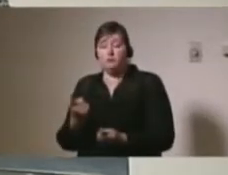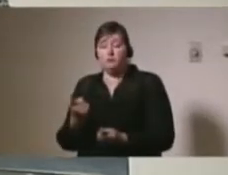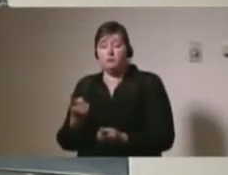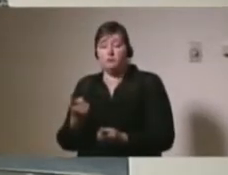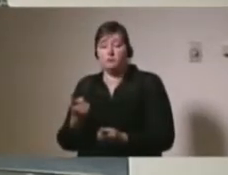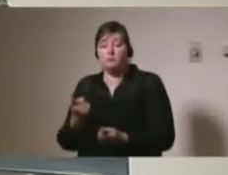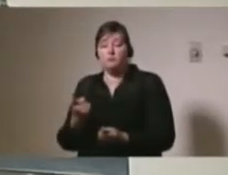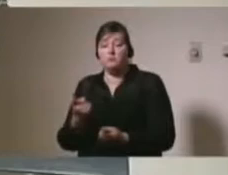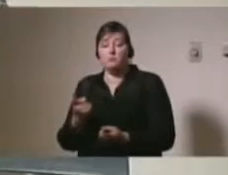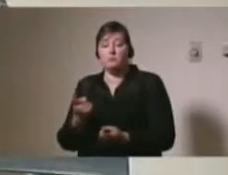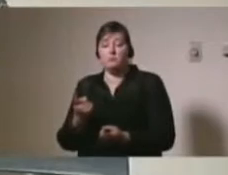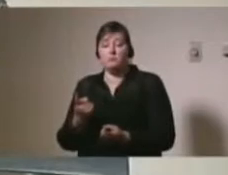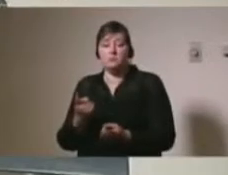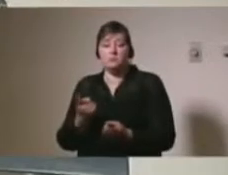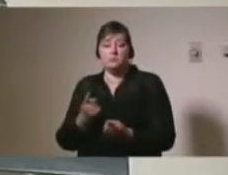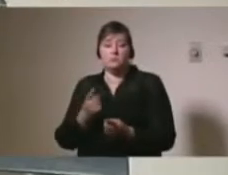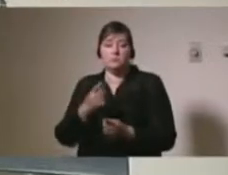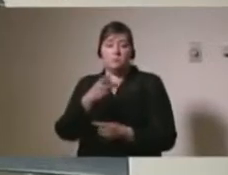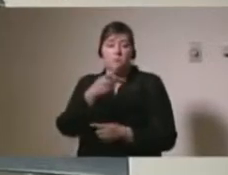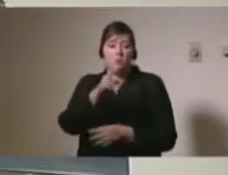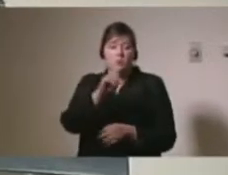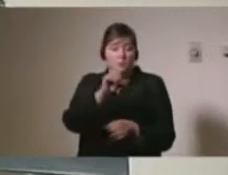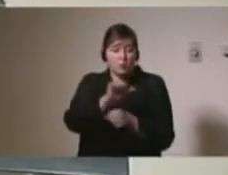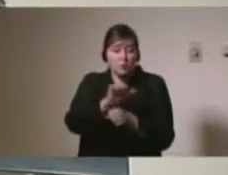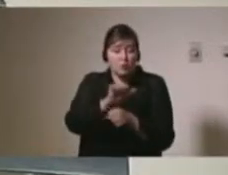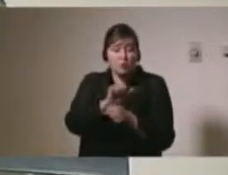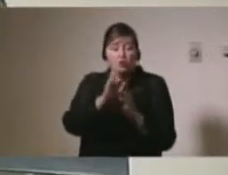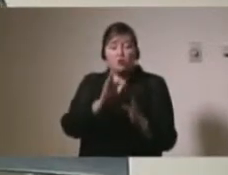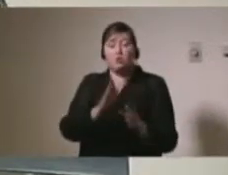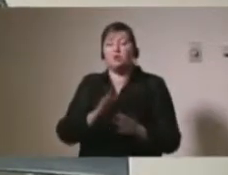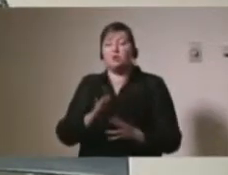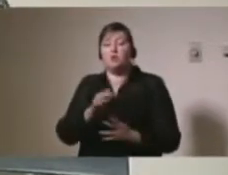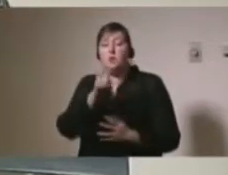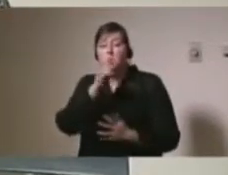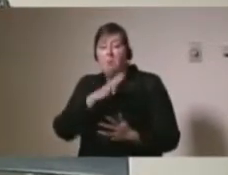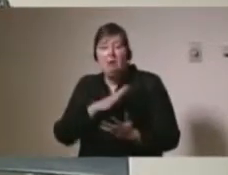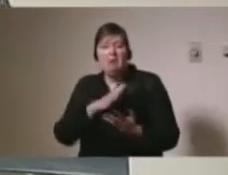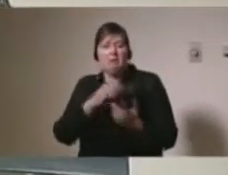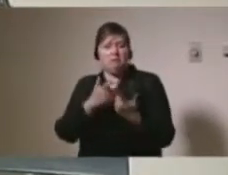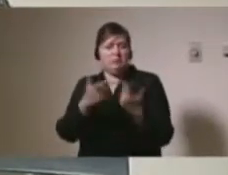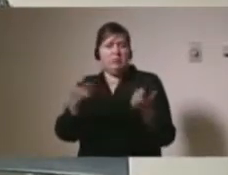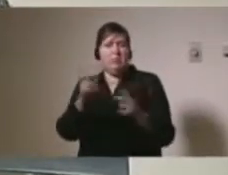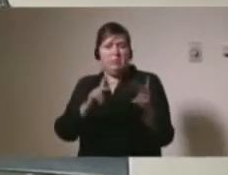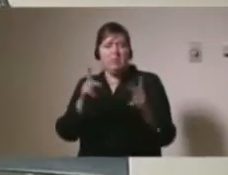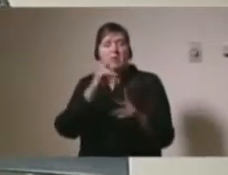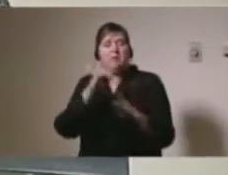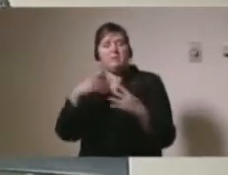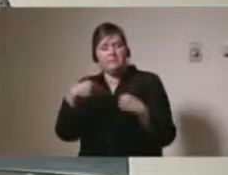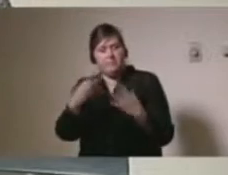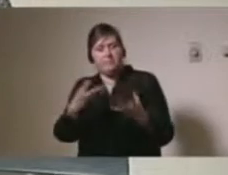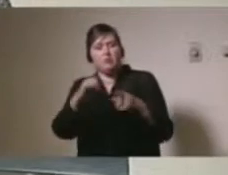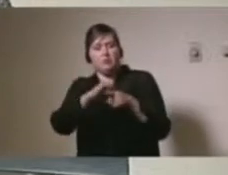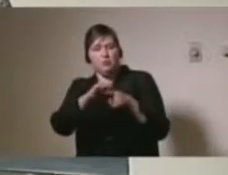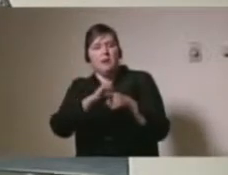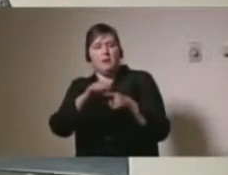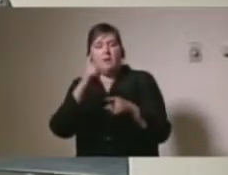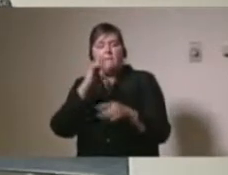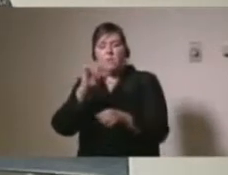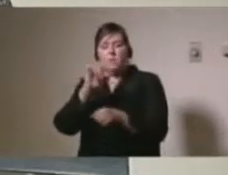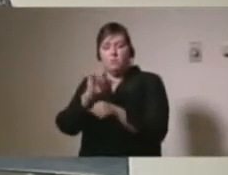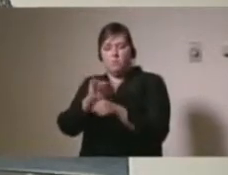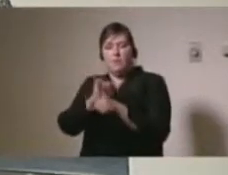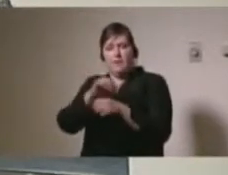been trained to offer financial services. We had two statutory reforms,